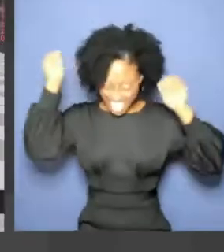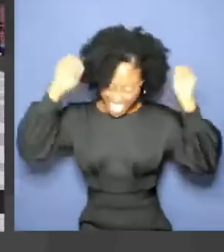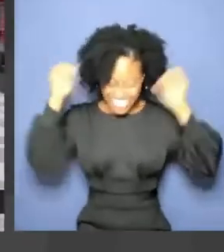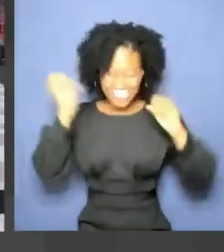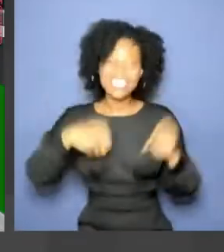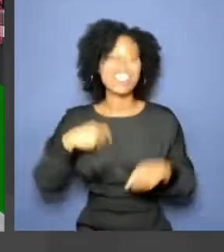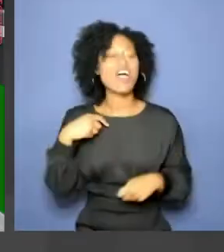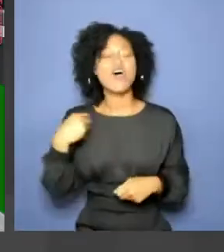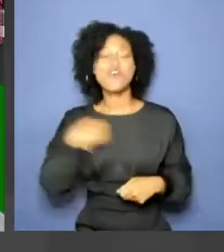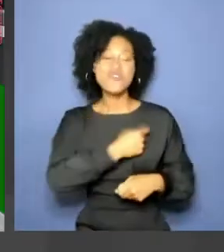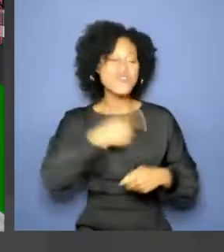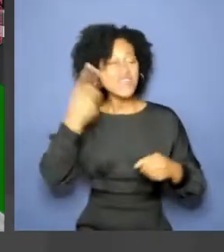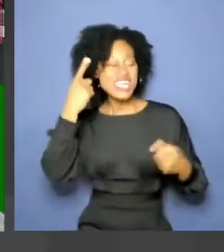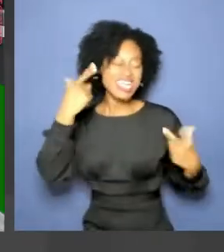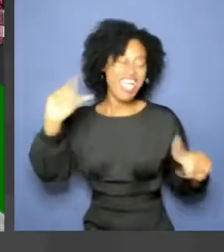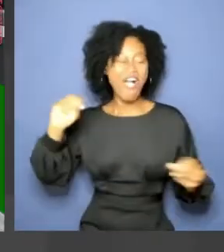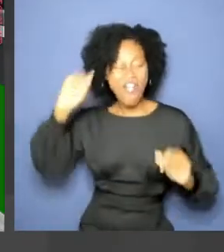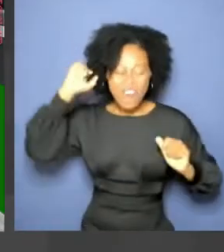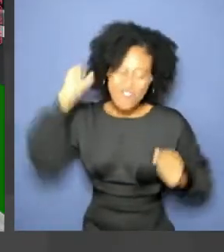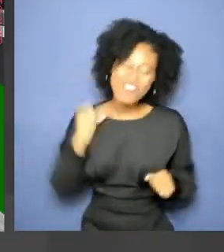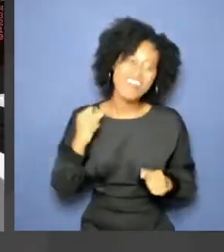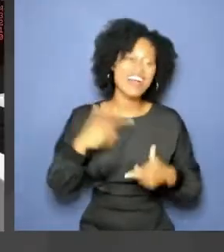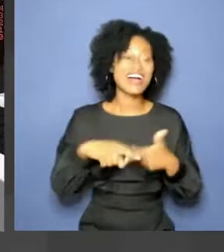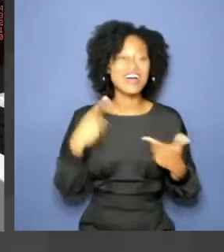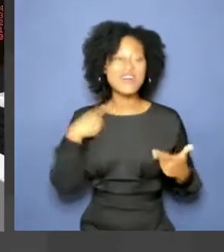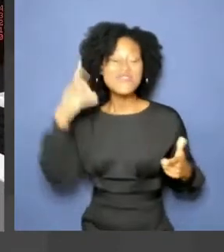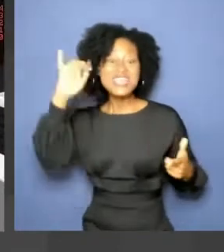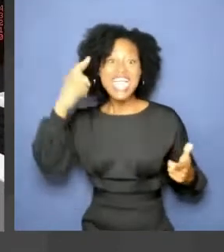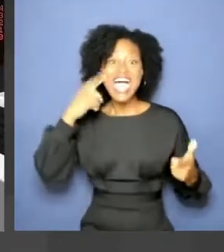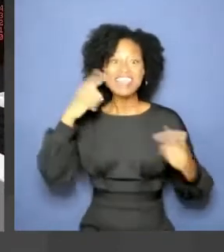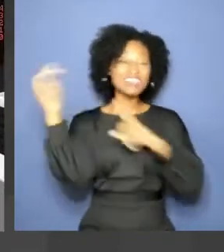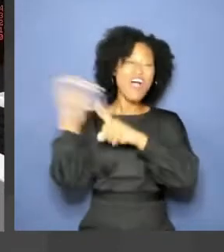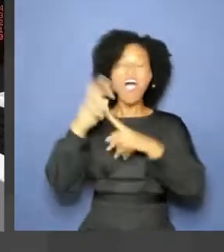go! Against the world!